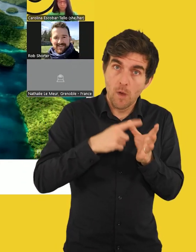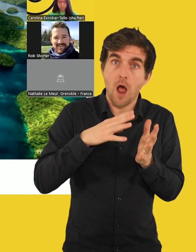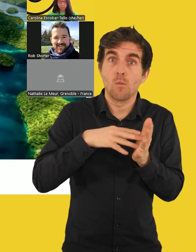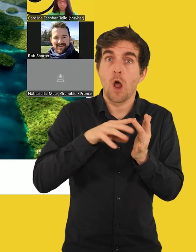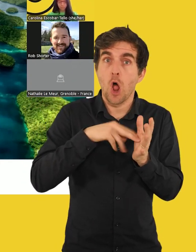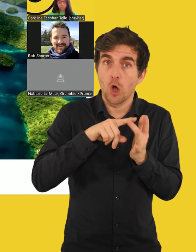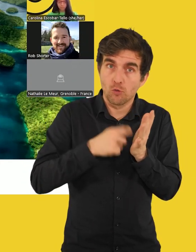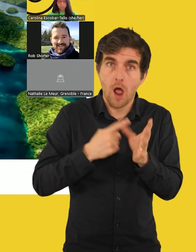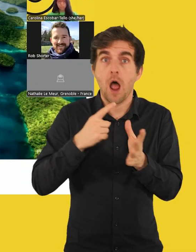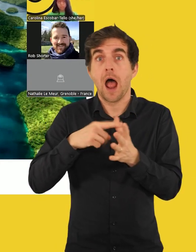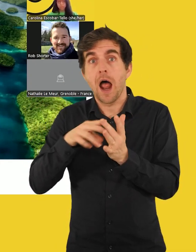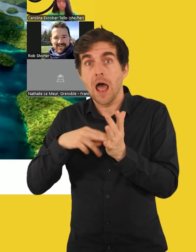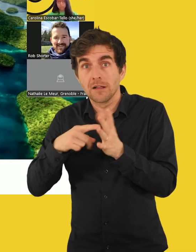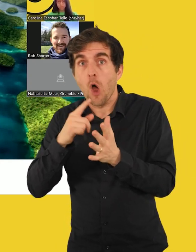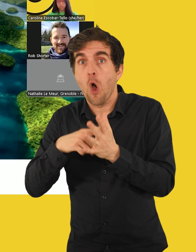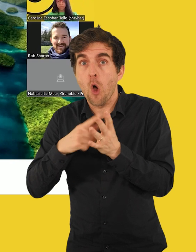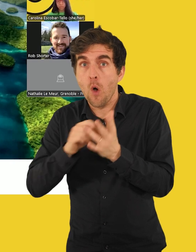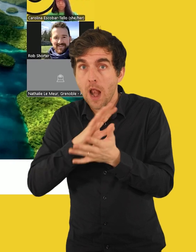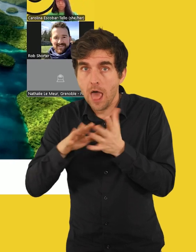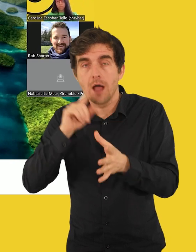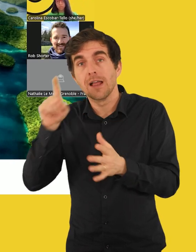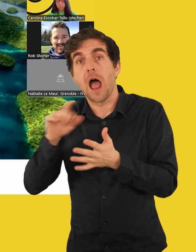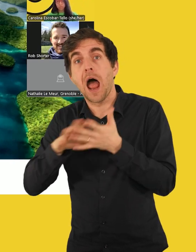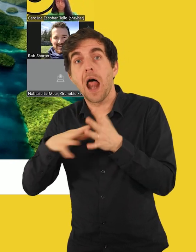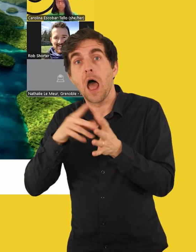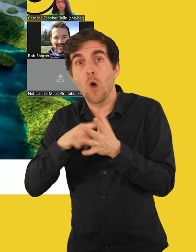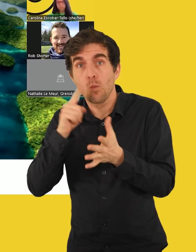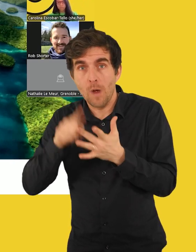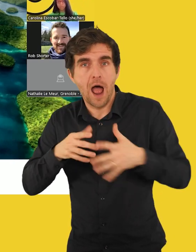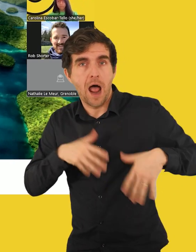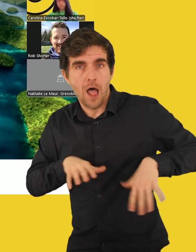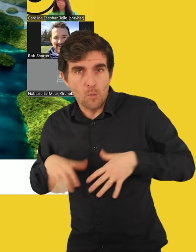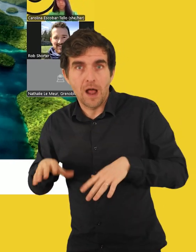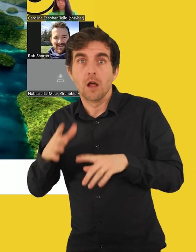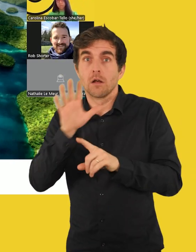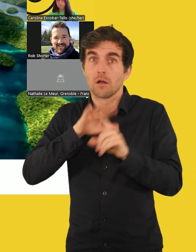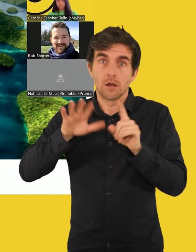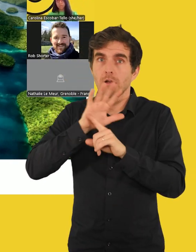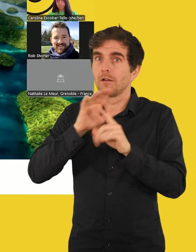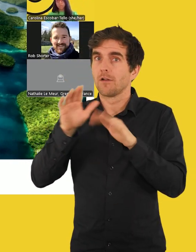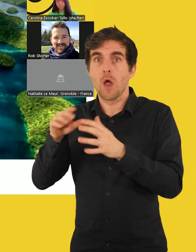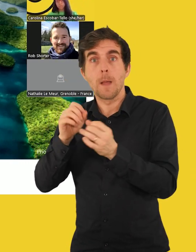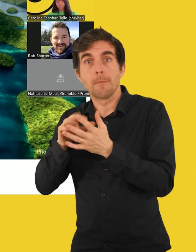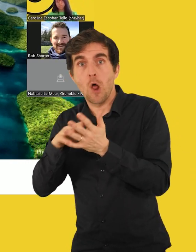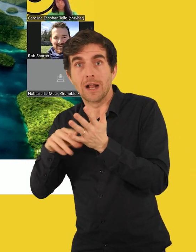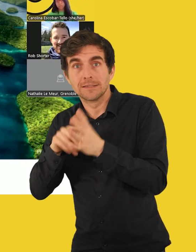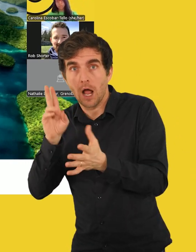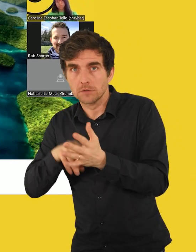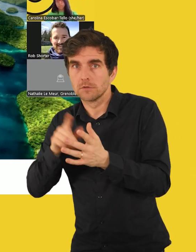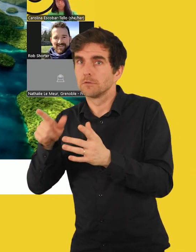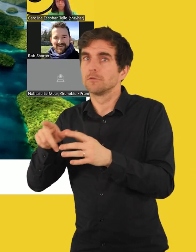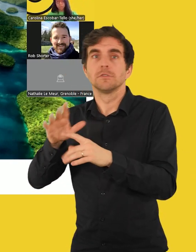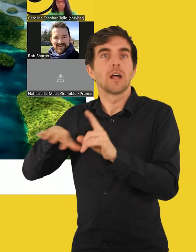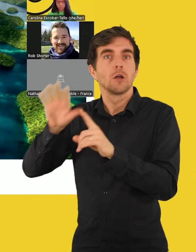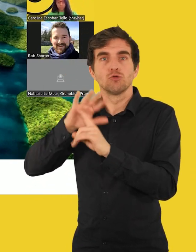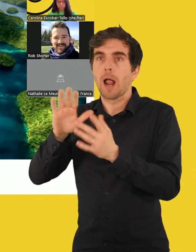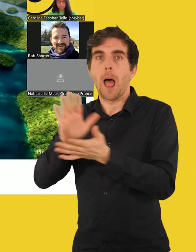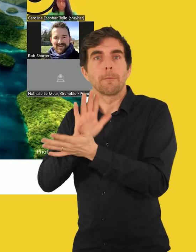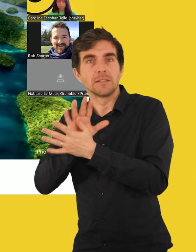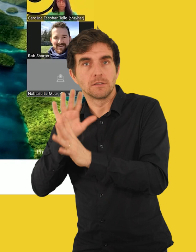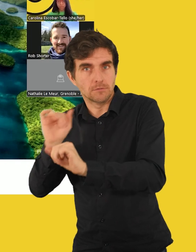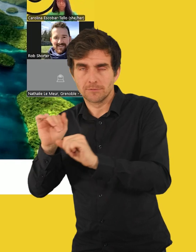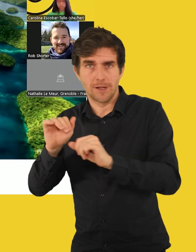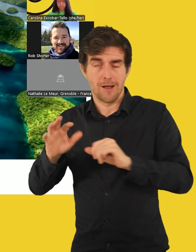to Heara Waora, to Aina Aloha from Hawaii, to the gross national happiness